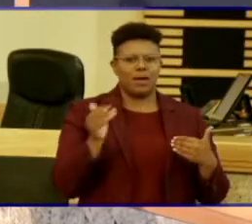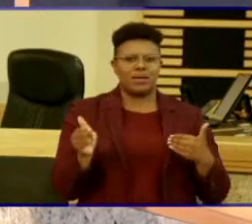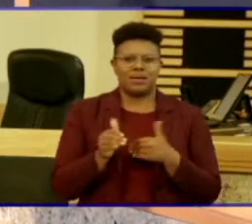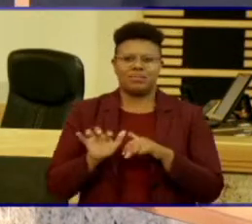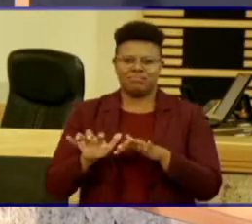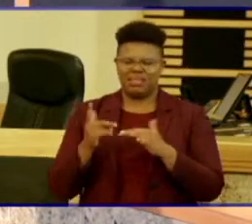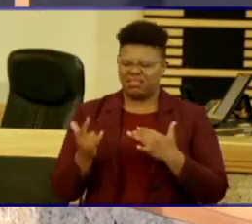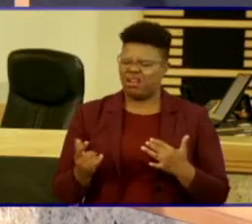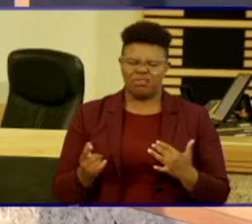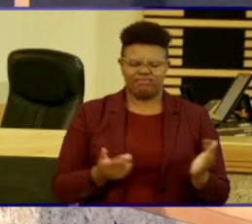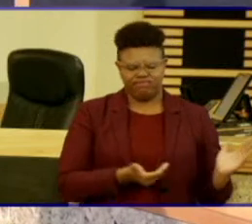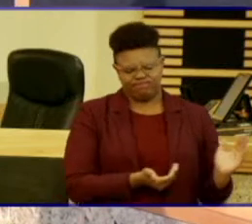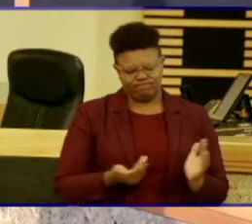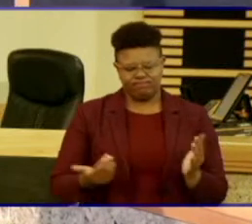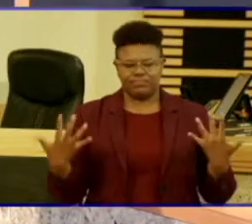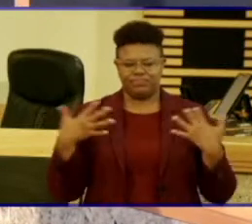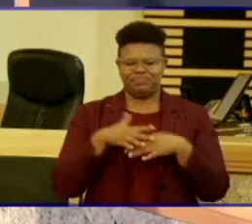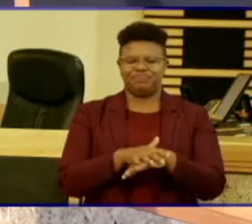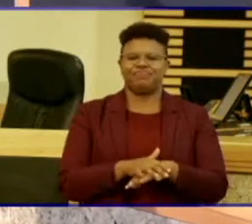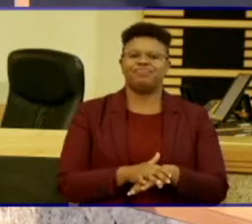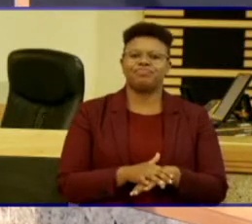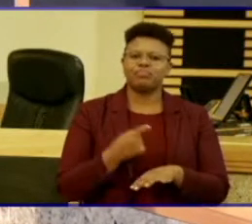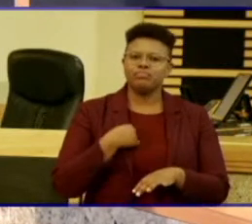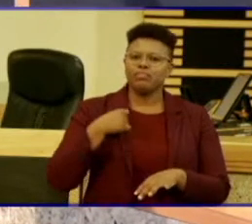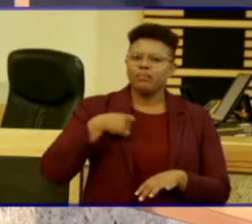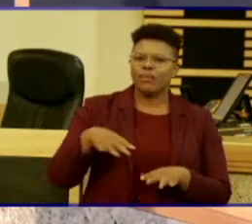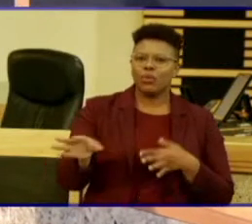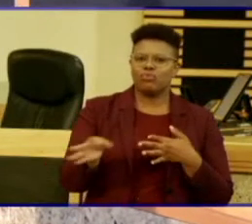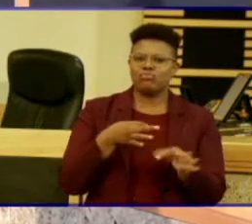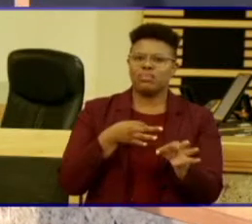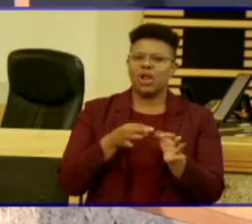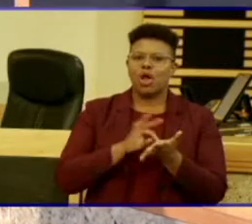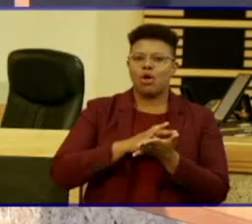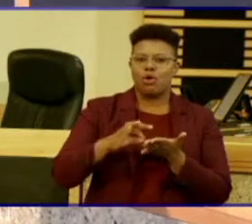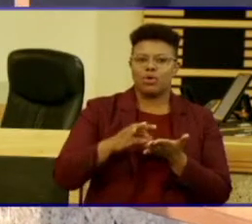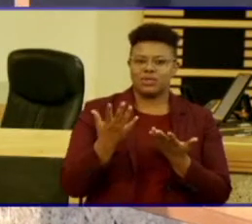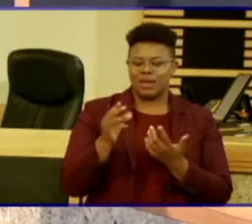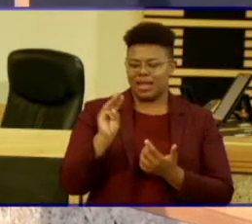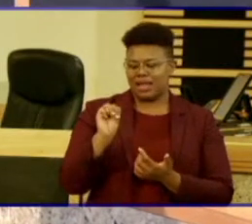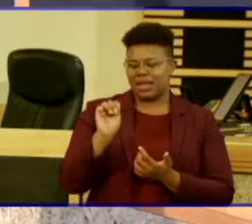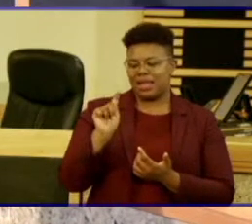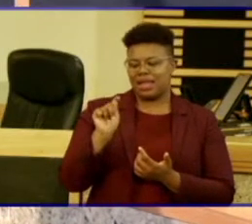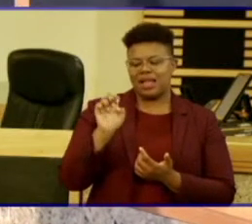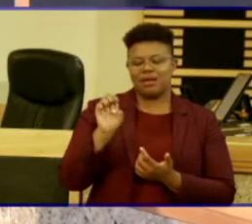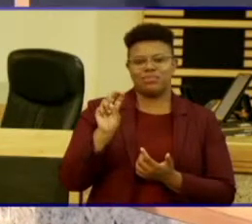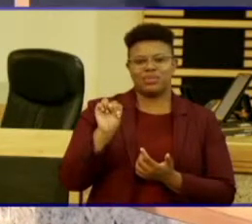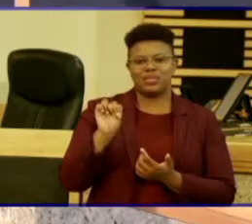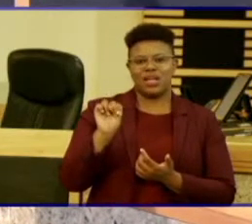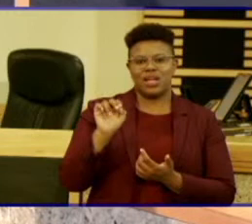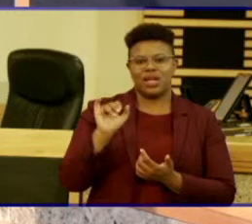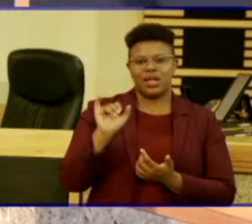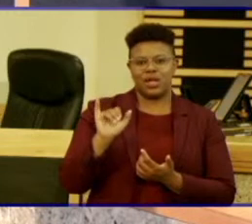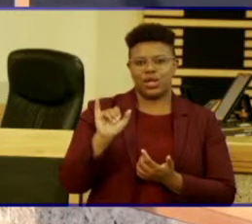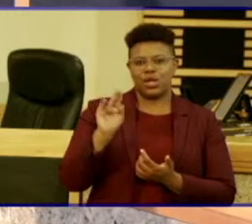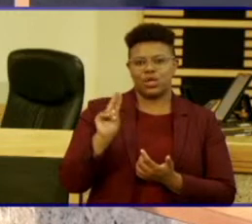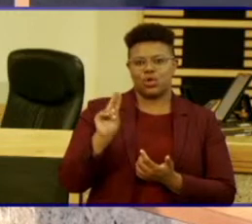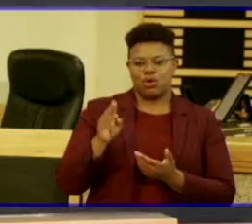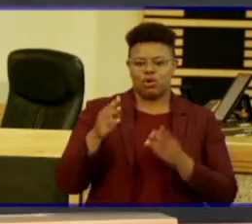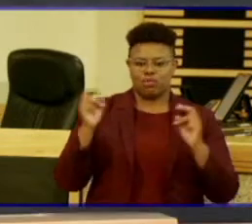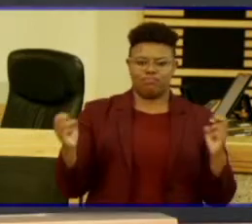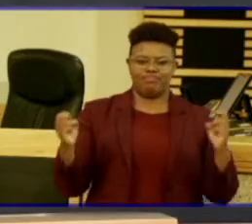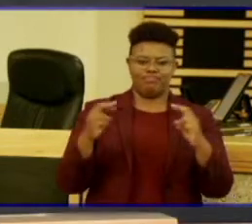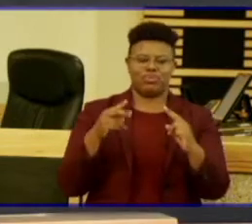the process to find a replacement contractor for the Mtendu Bridge. The next phase will be the construction of the roads